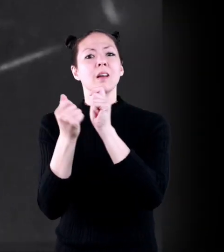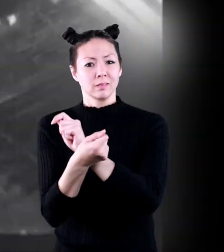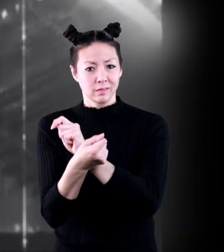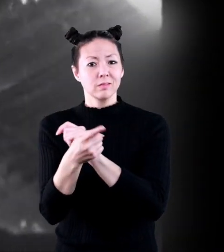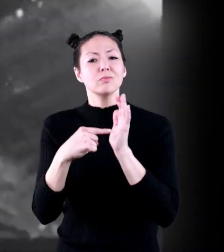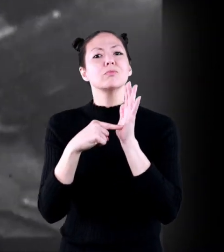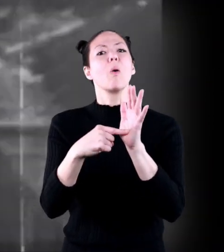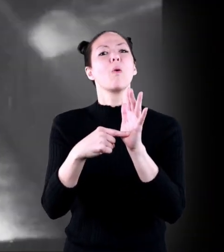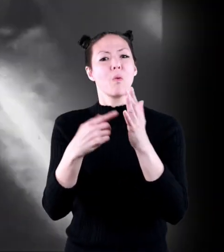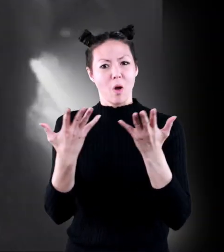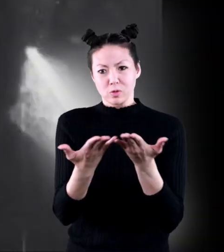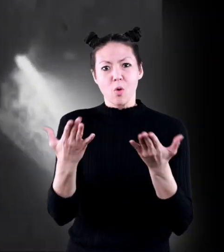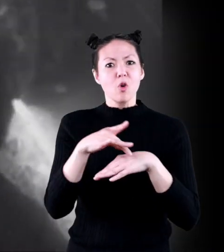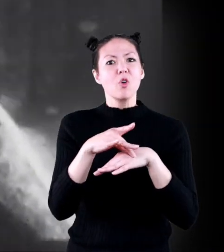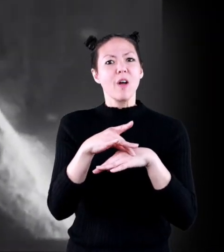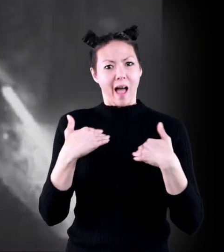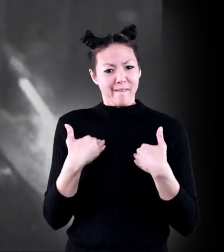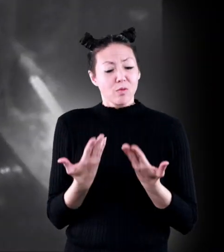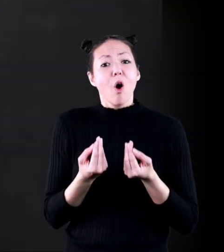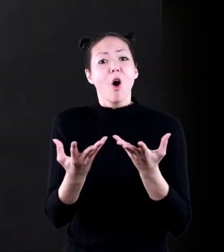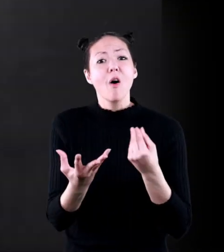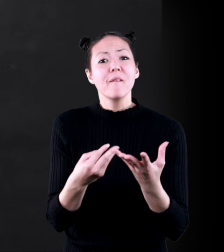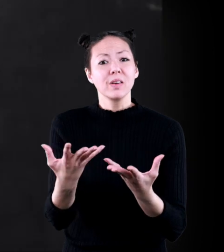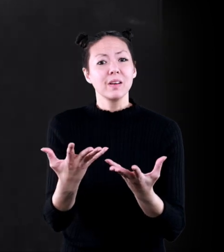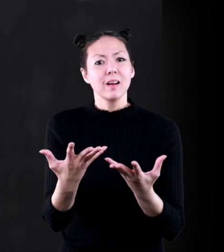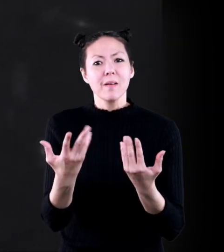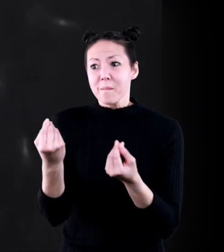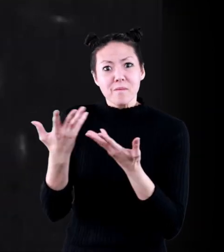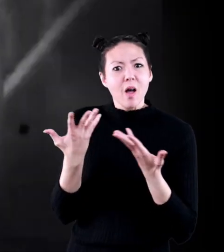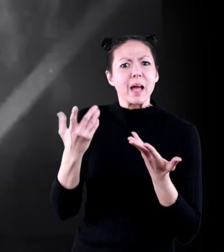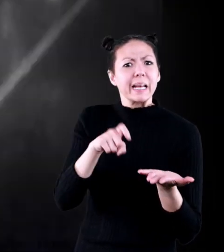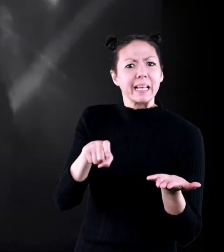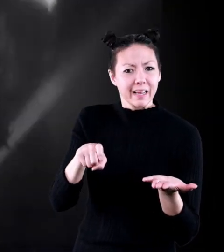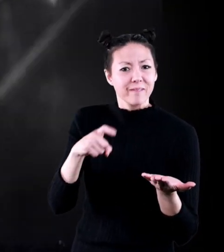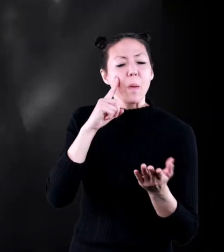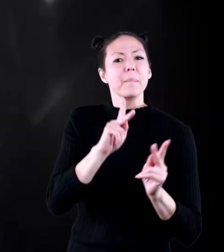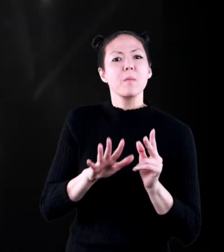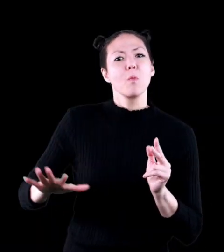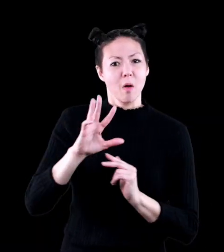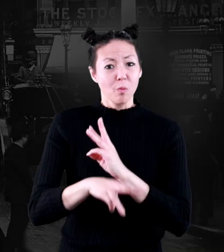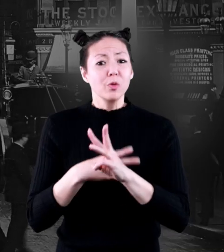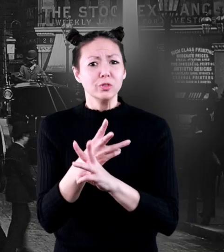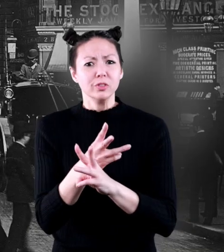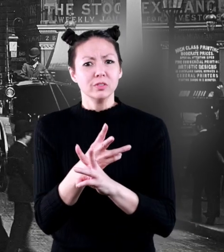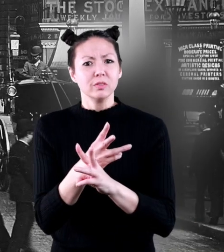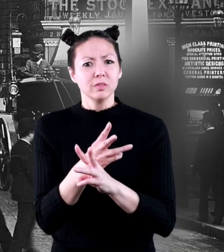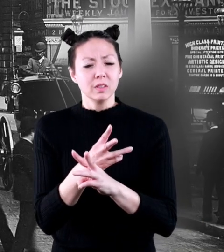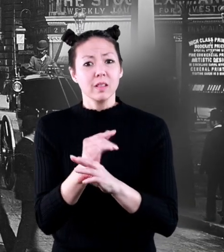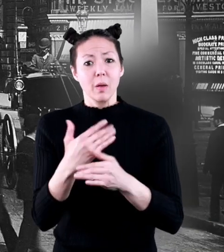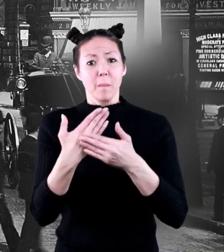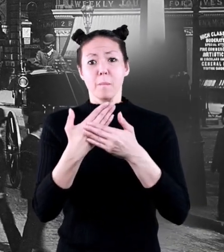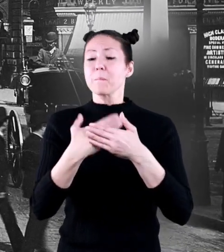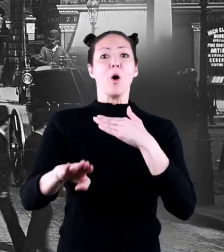take the resources that this earth had to offer and provide for the necessities of people around the world. The birthplace